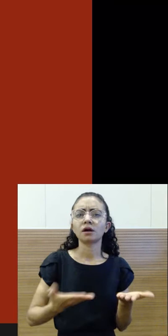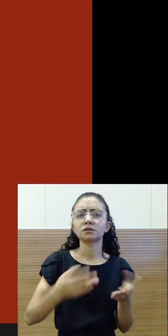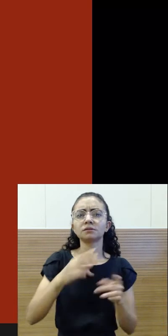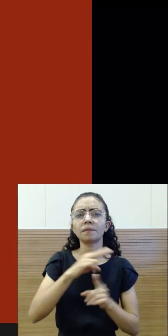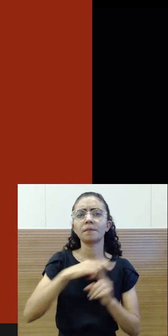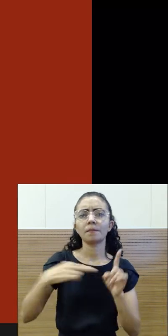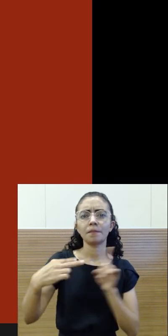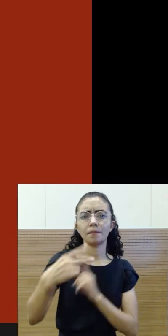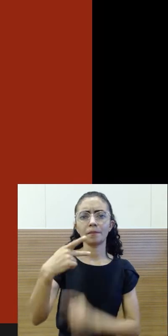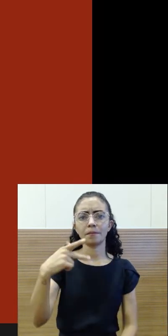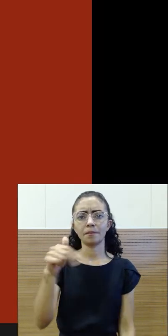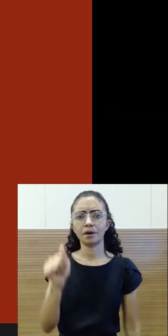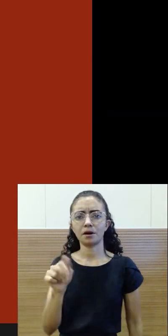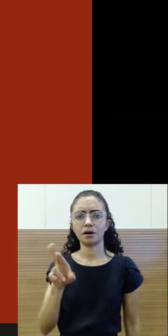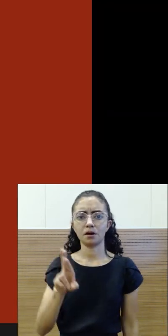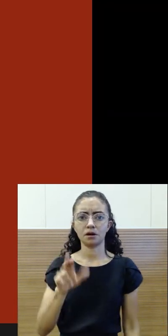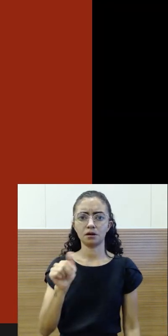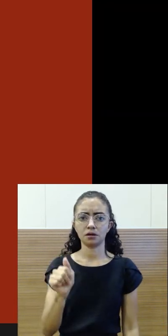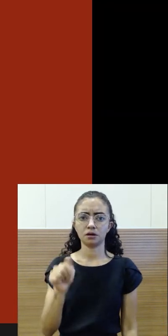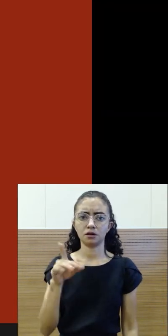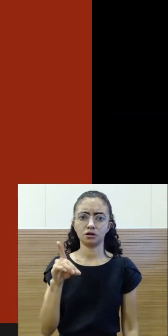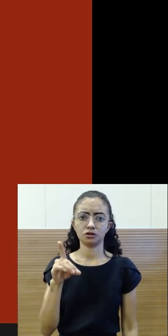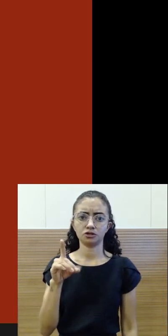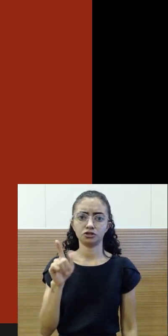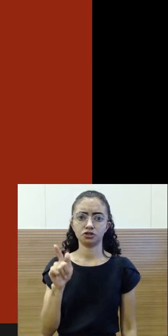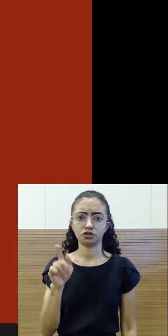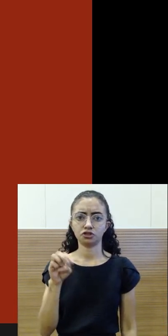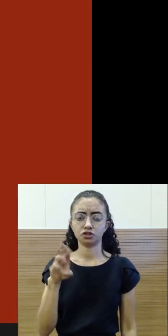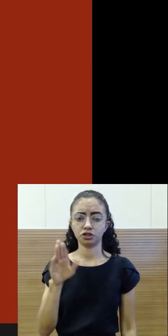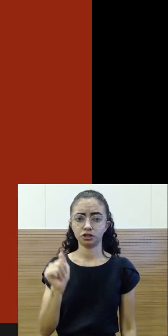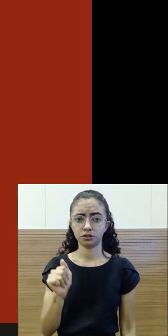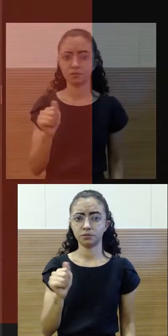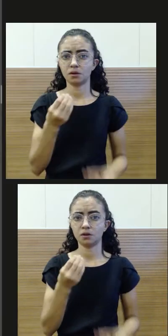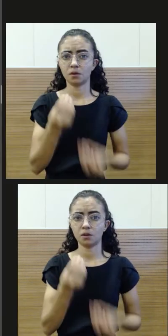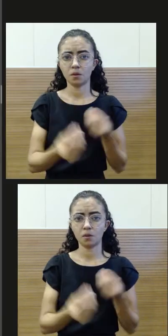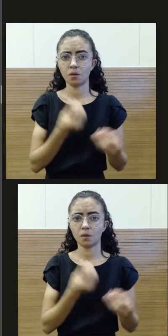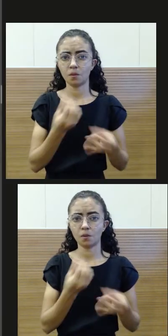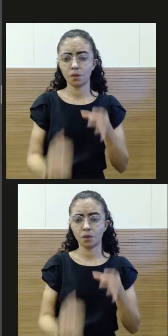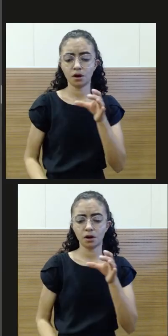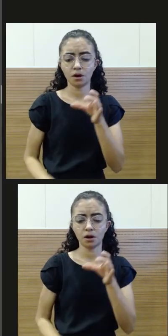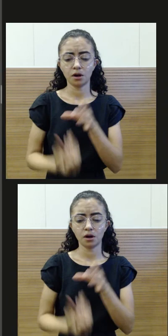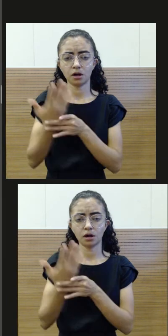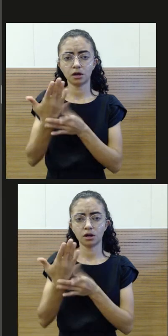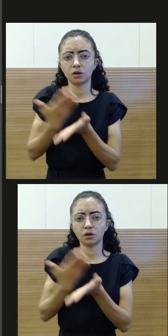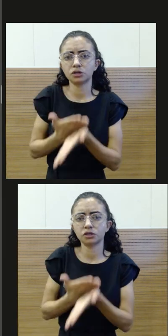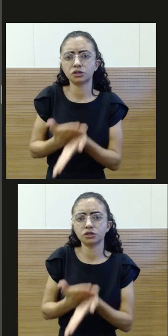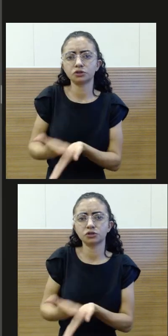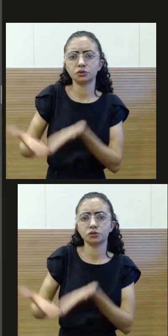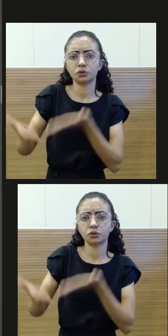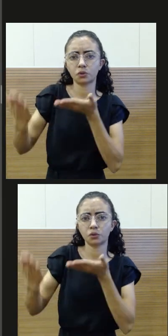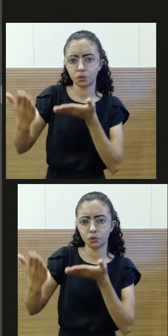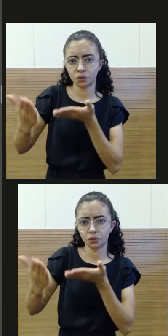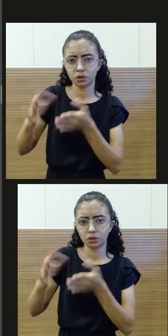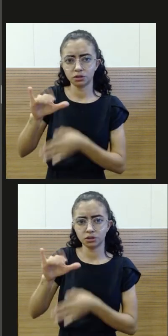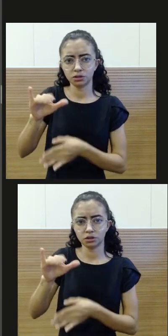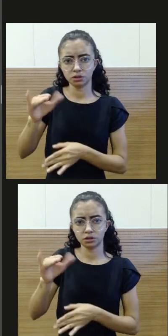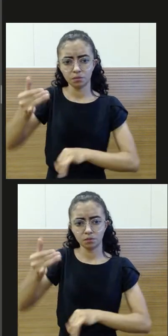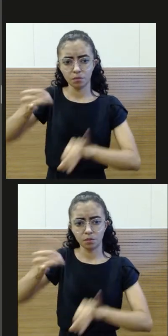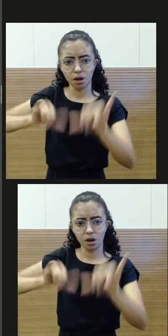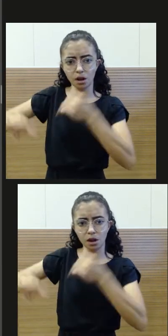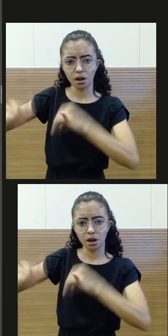as a biochemical science. Then, dietary guidelines based on this concept. Then,